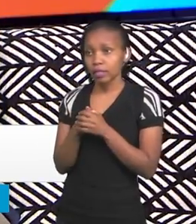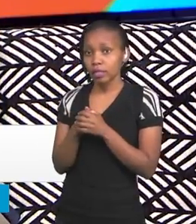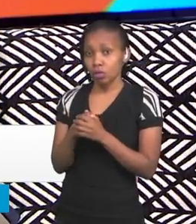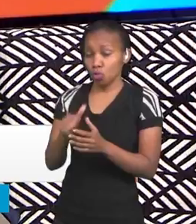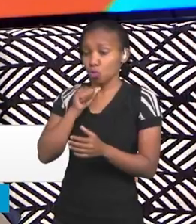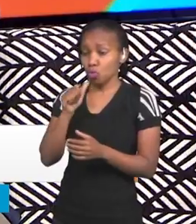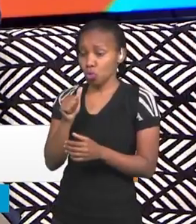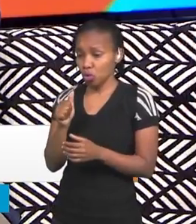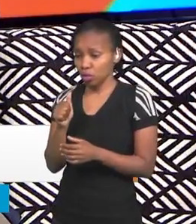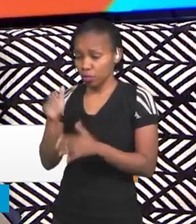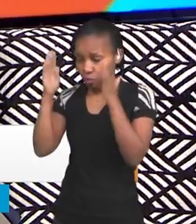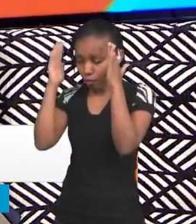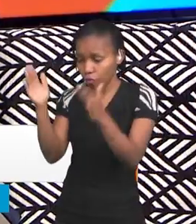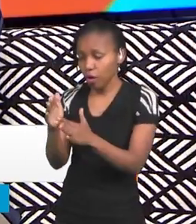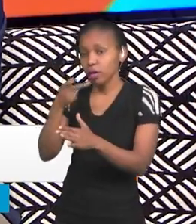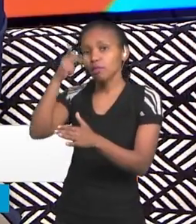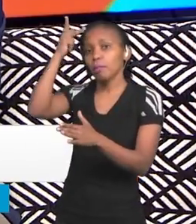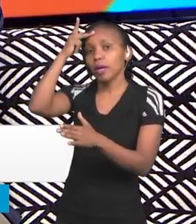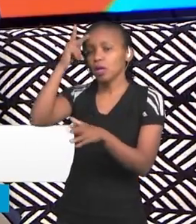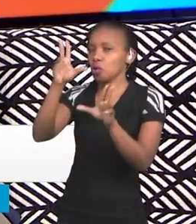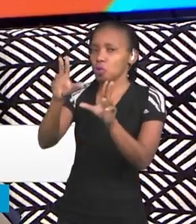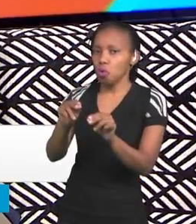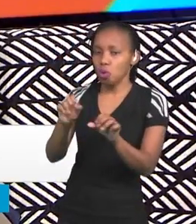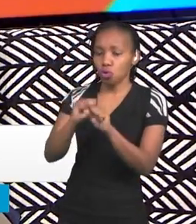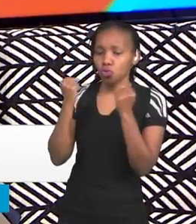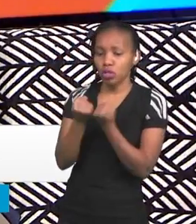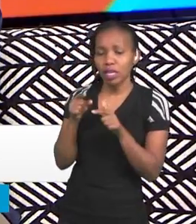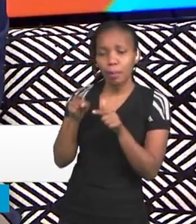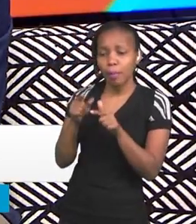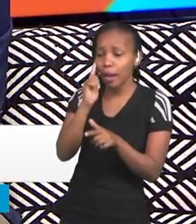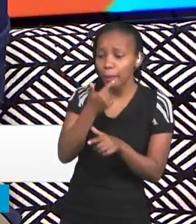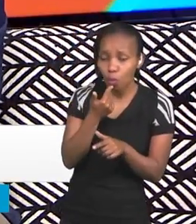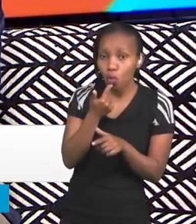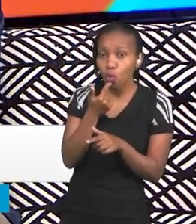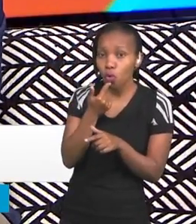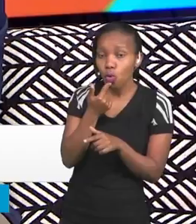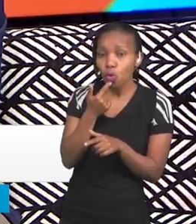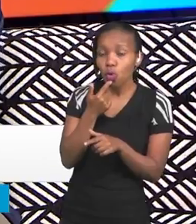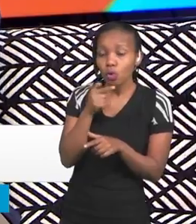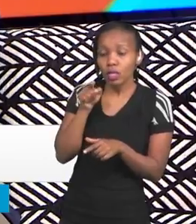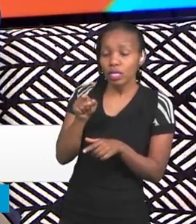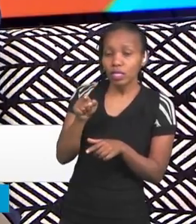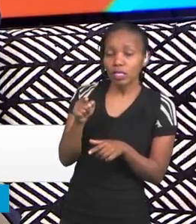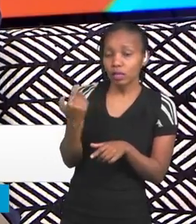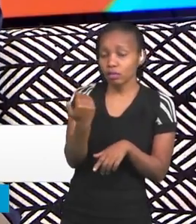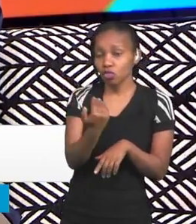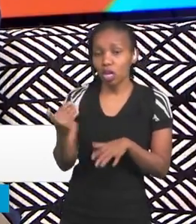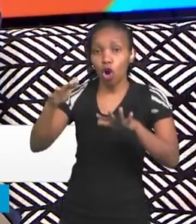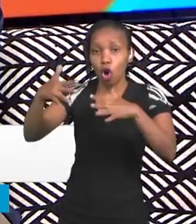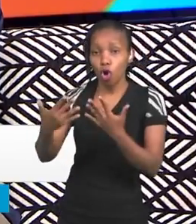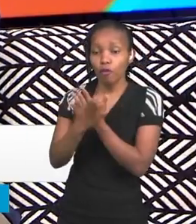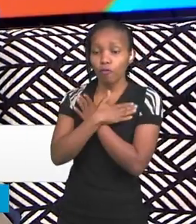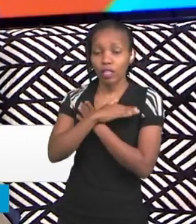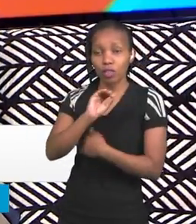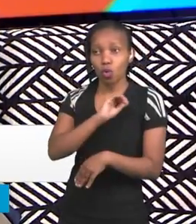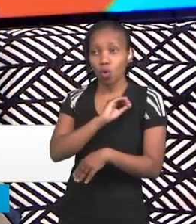the parent. Society will blame this kid. Society will blame the group the kid or the young man or the young lady walks with, mm-hmm.